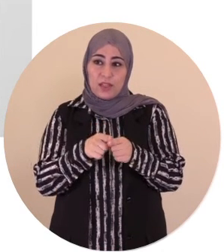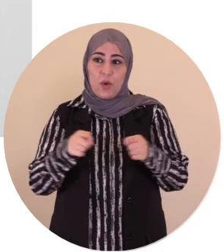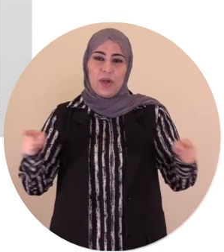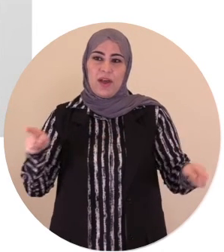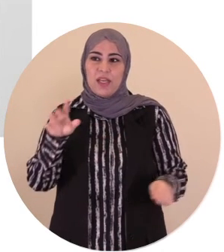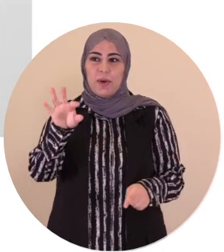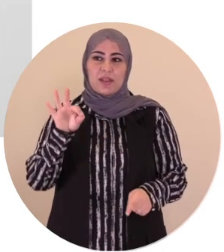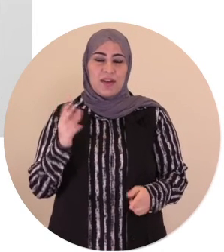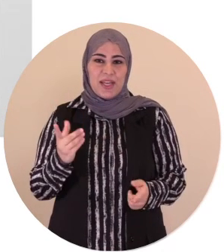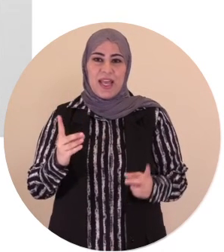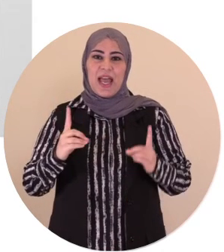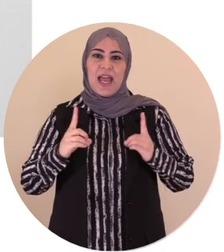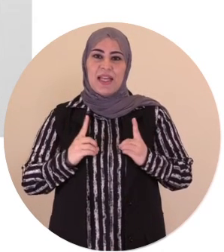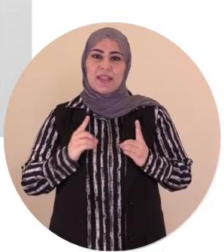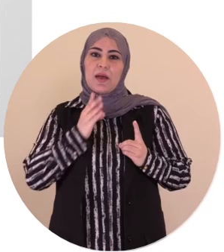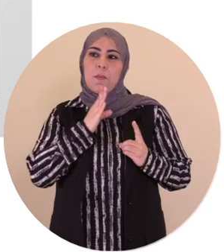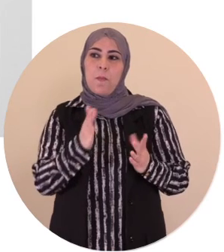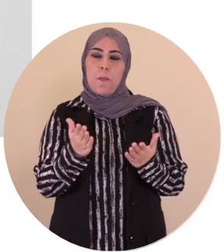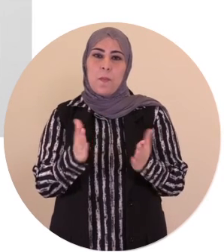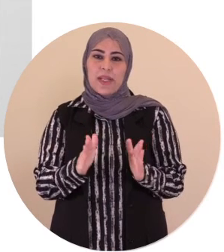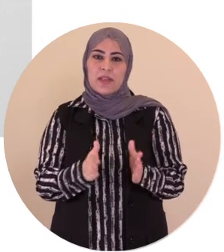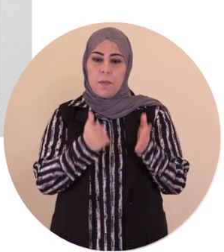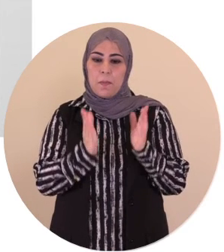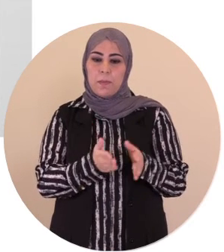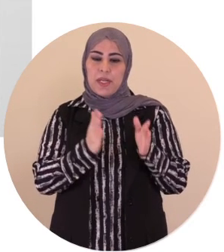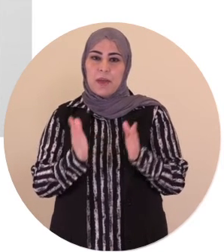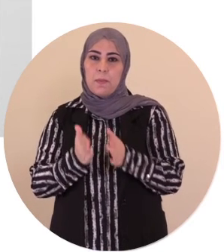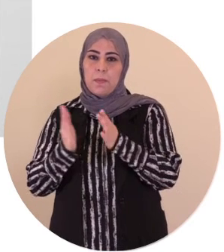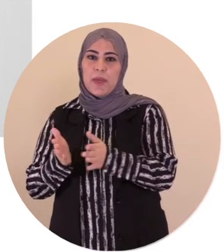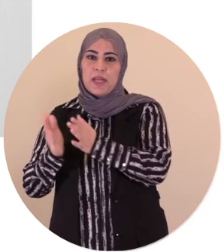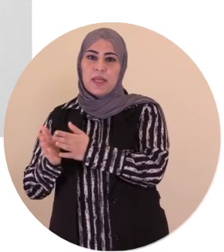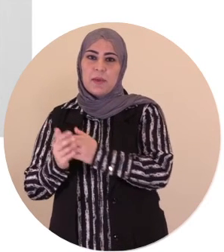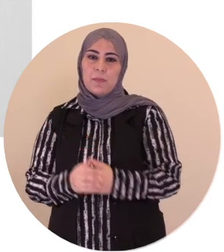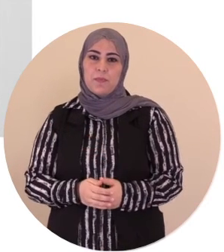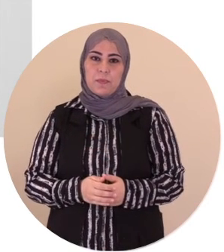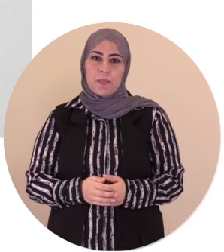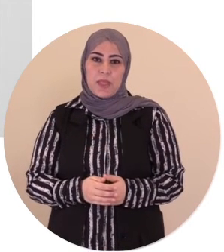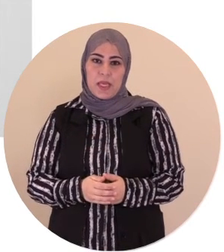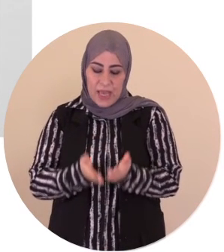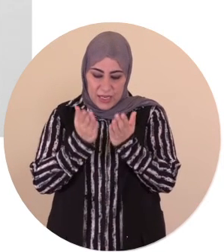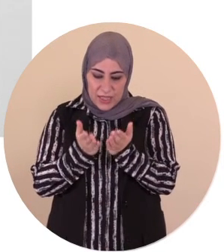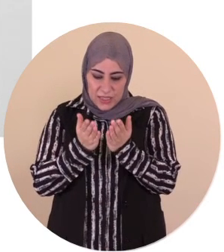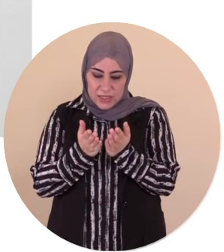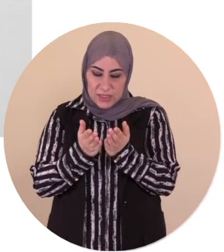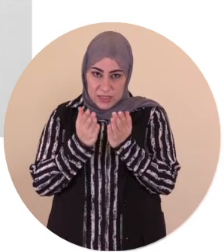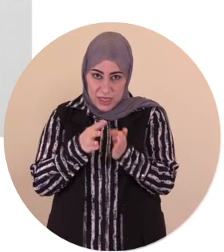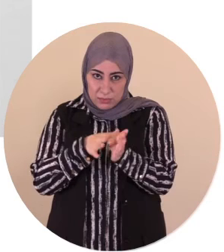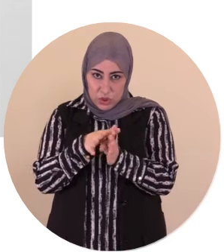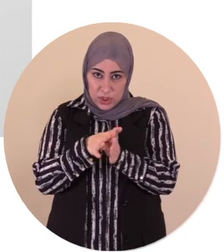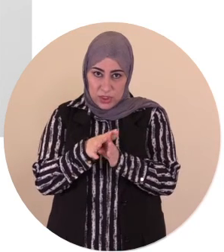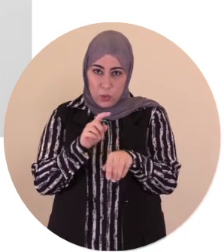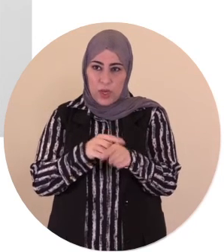preparing. Why did we choose had been preparing? Because we have the duration for a long period. The